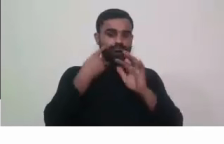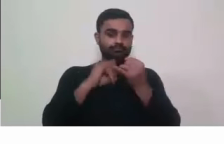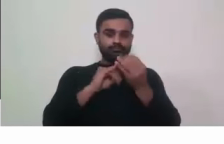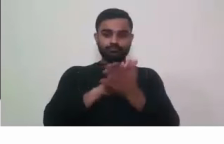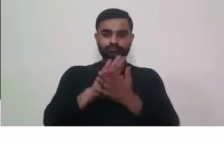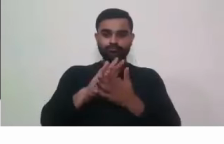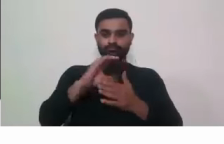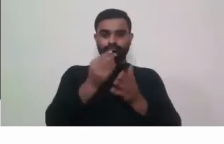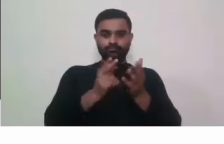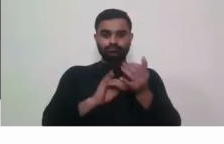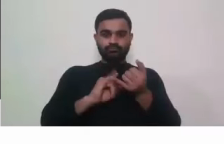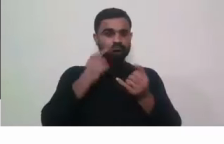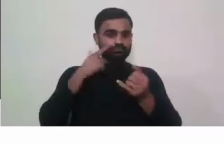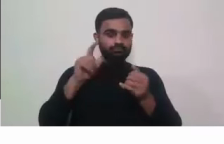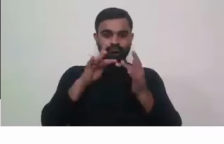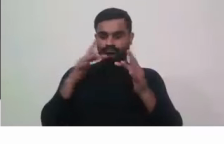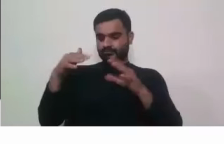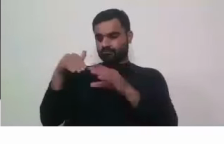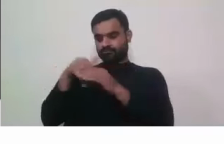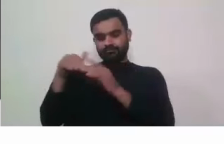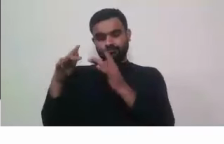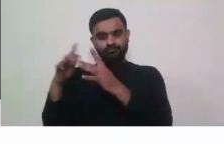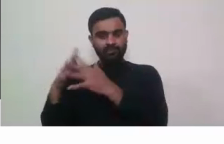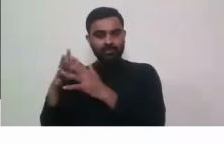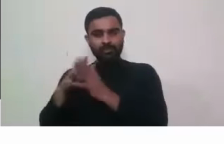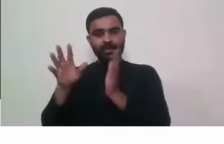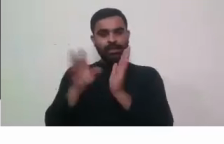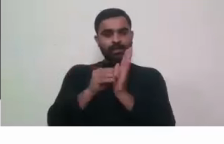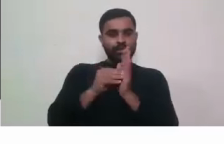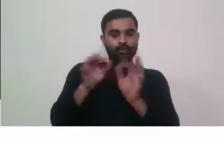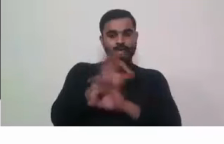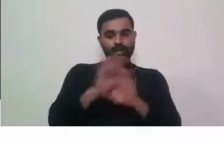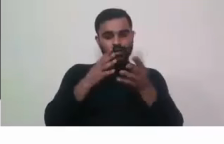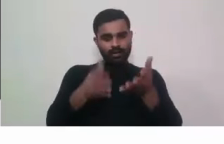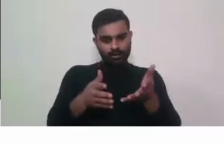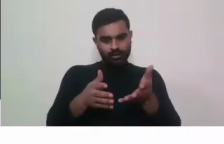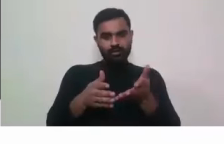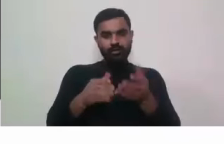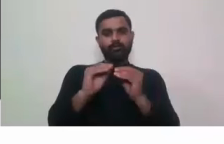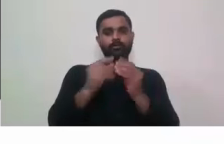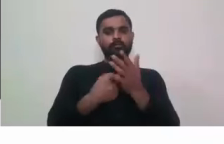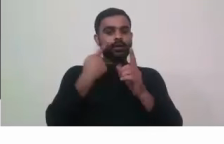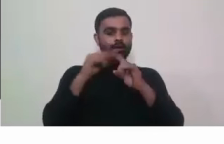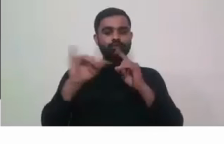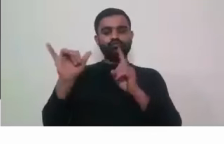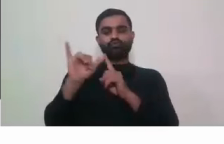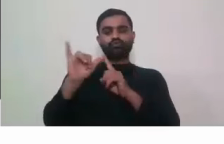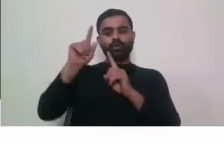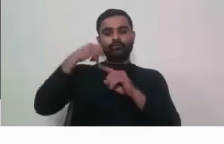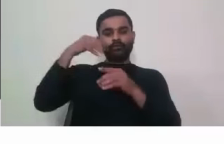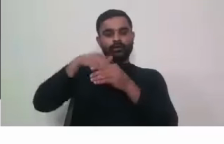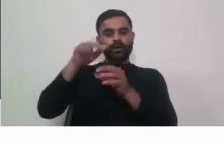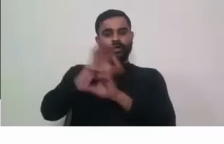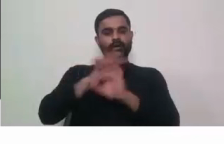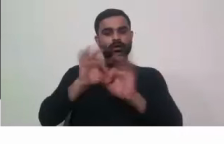website, and a recording of the session will be made available on the British Council YouTube playlist.